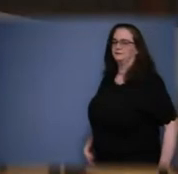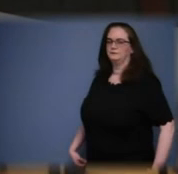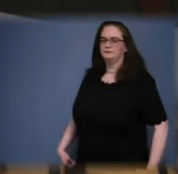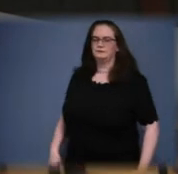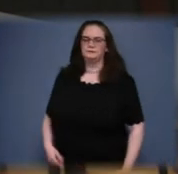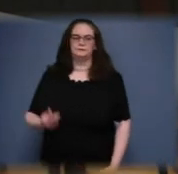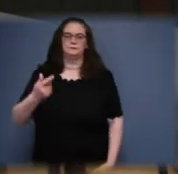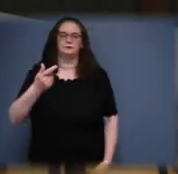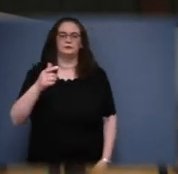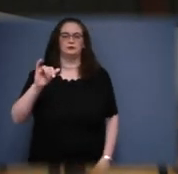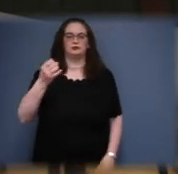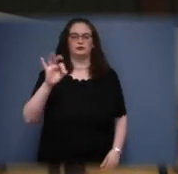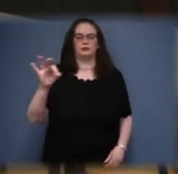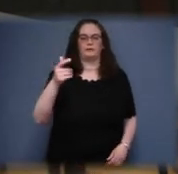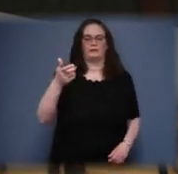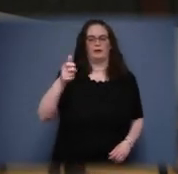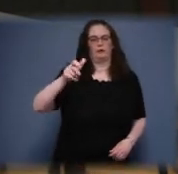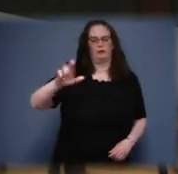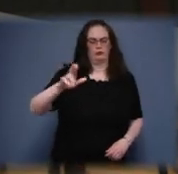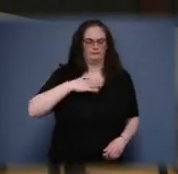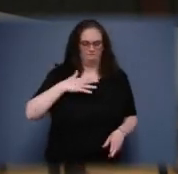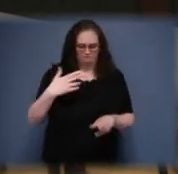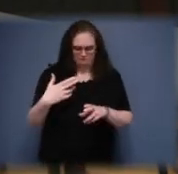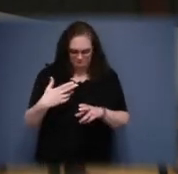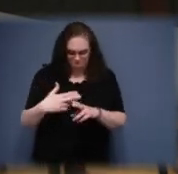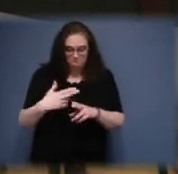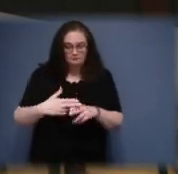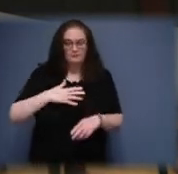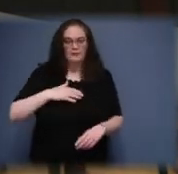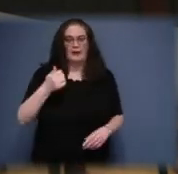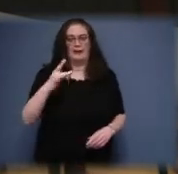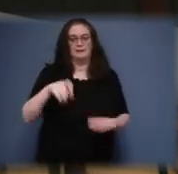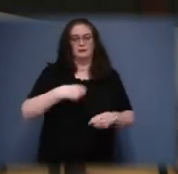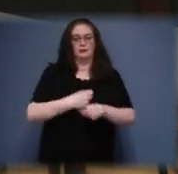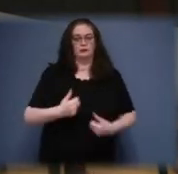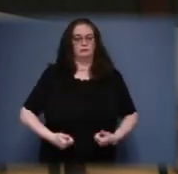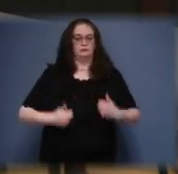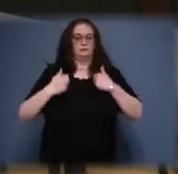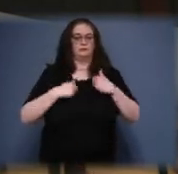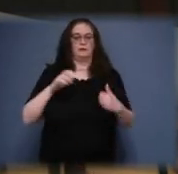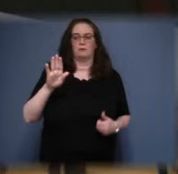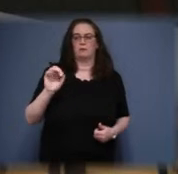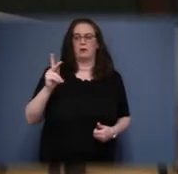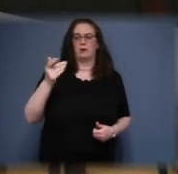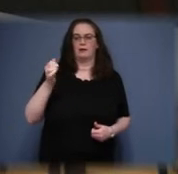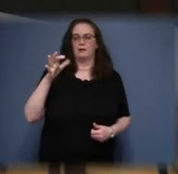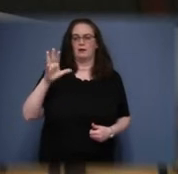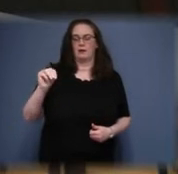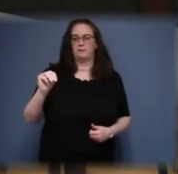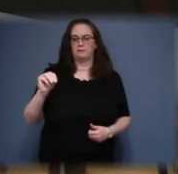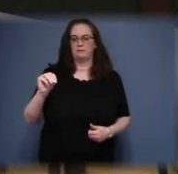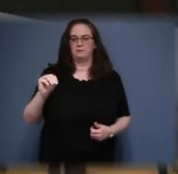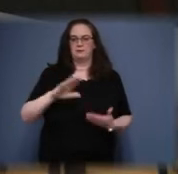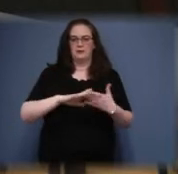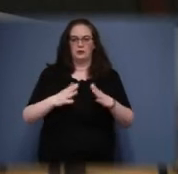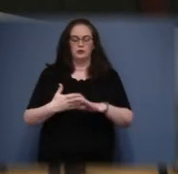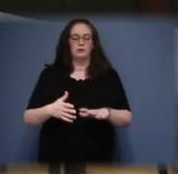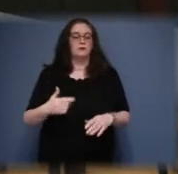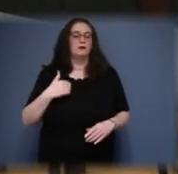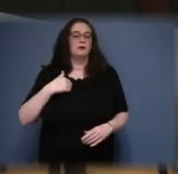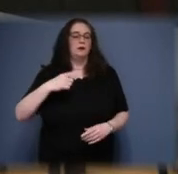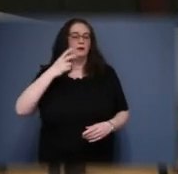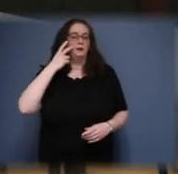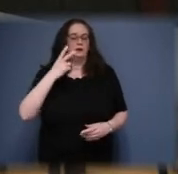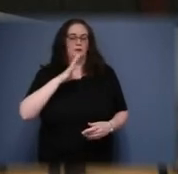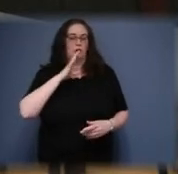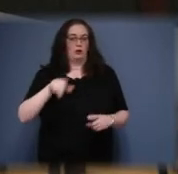Good morning. Good morning. My name is Jeff Glauber, an 18-year resident of Buckingham Township. What I'm saying, speaking